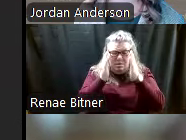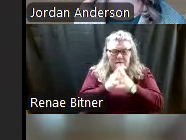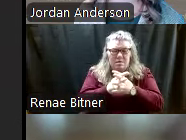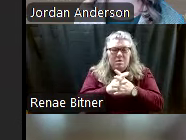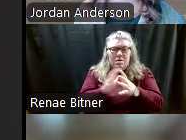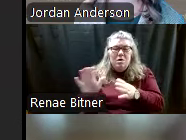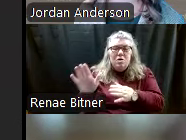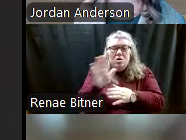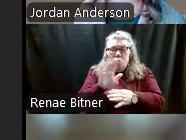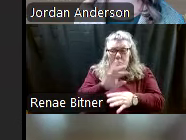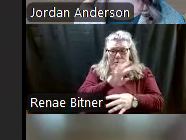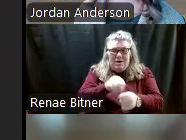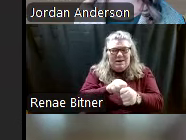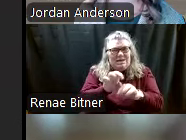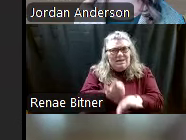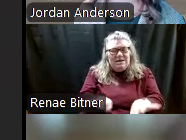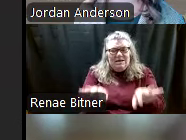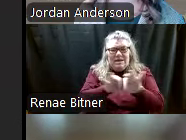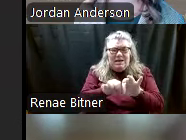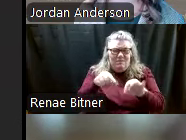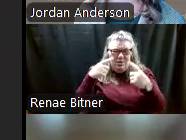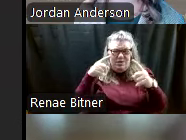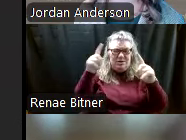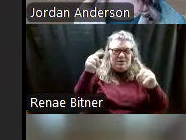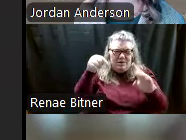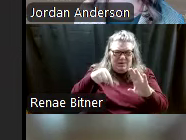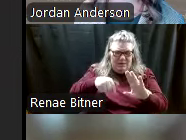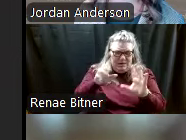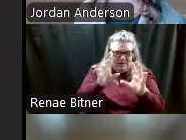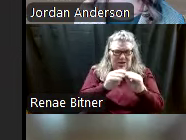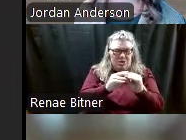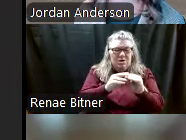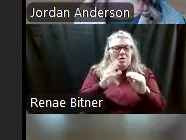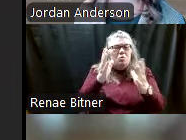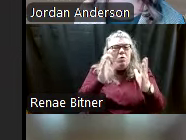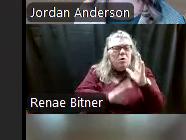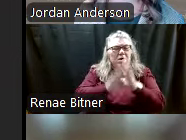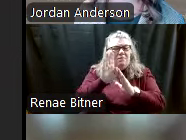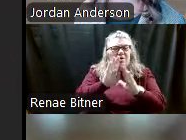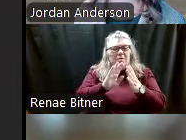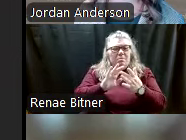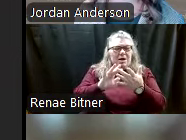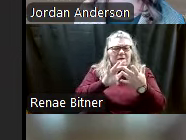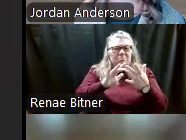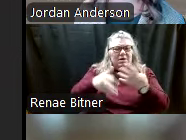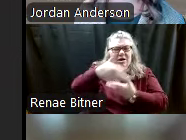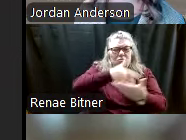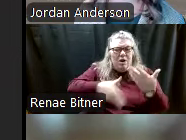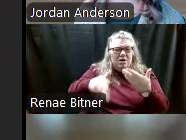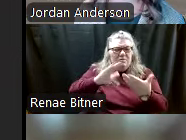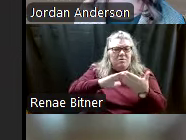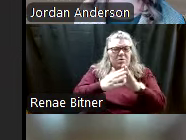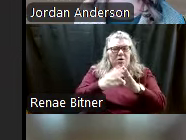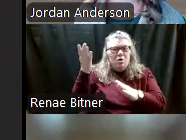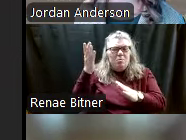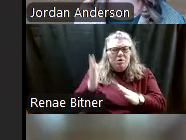Your participation is key to the success of our ECHO sessions. We aim to create an interactive community where our presenters,